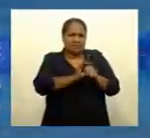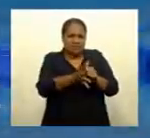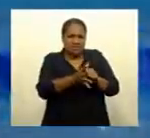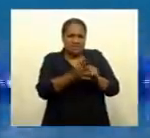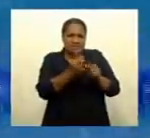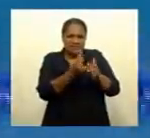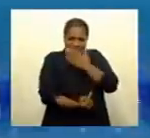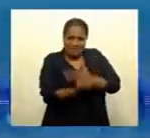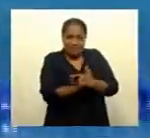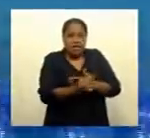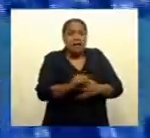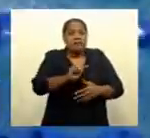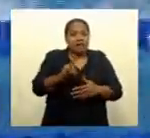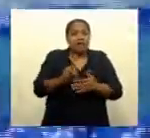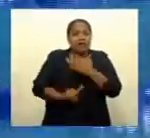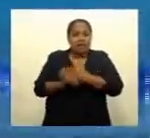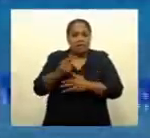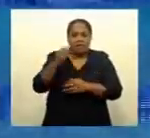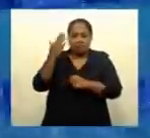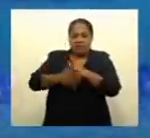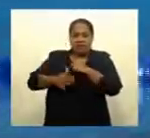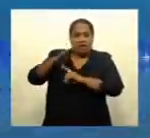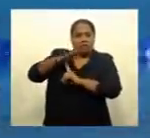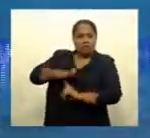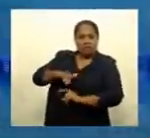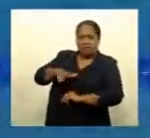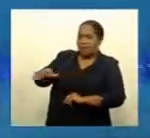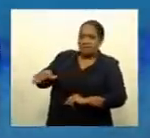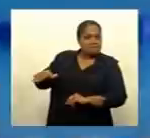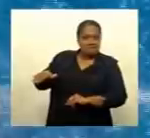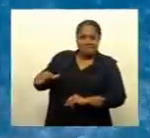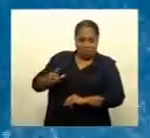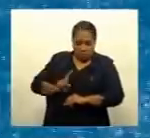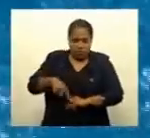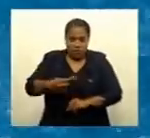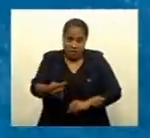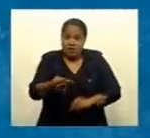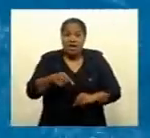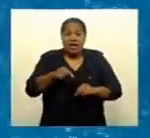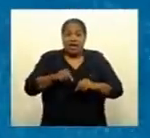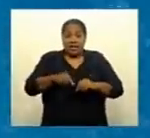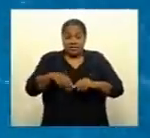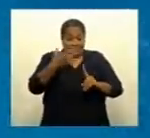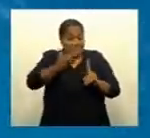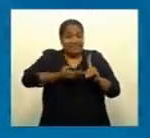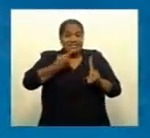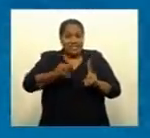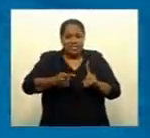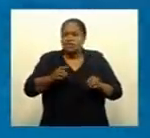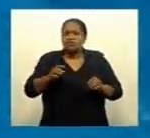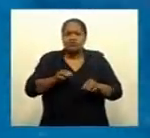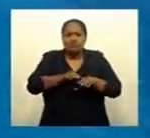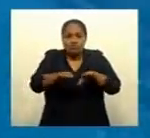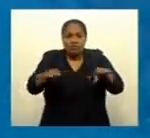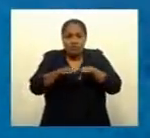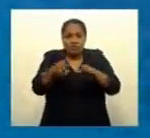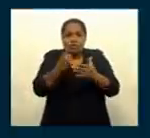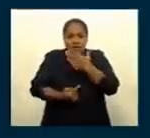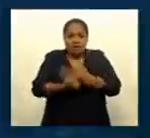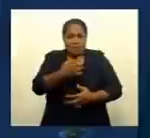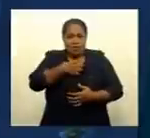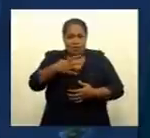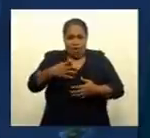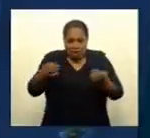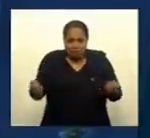not dampen their spirits. President Ben Rova says the swimmers are motivated more than ever to chase their dreams.